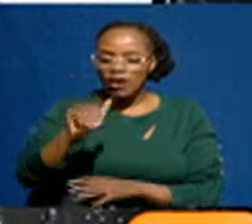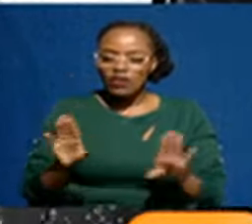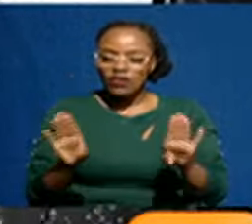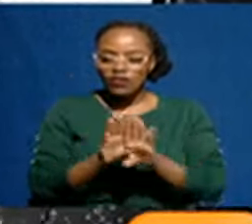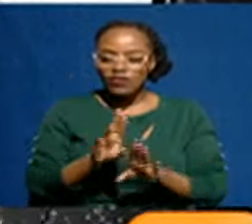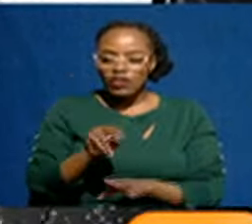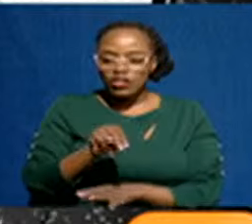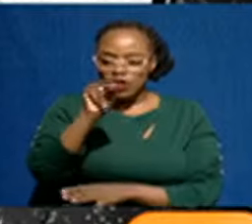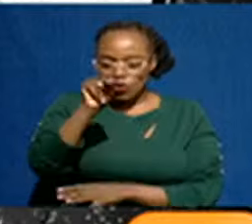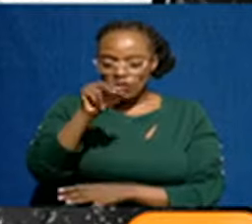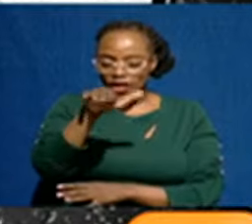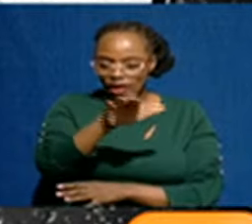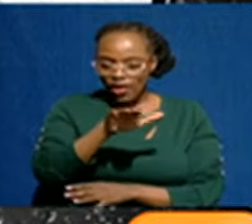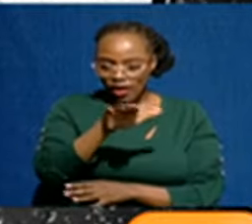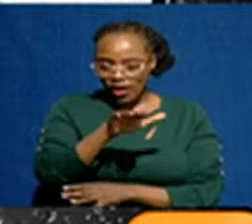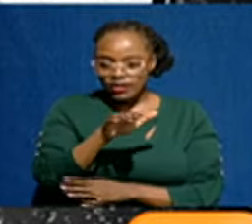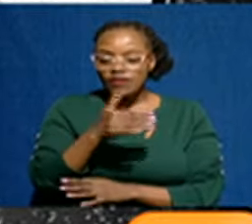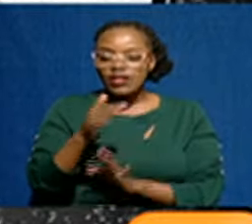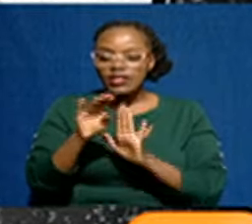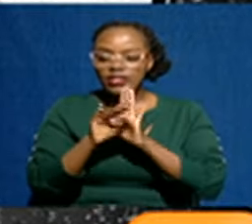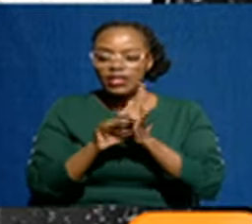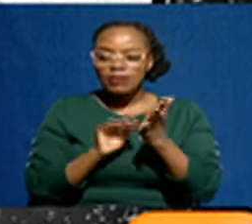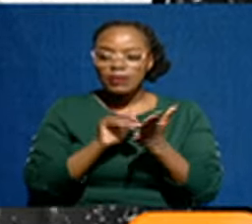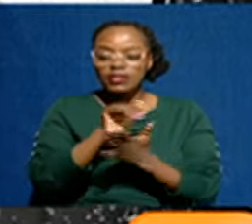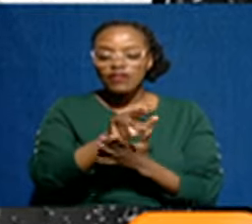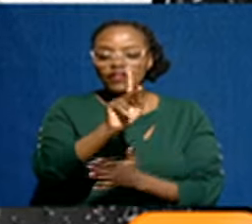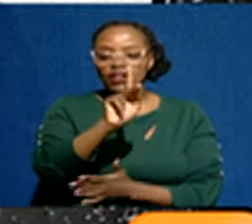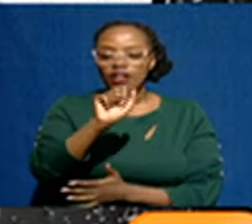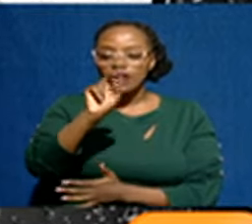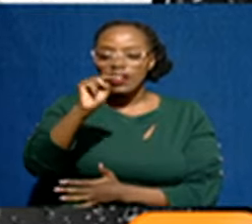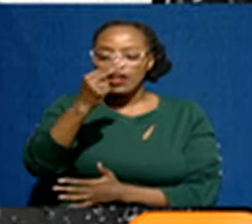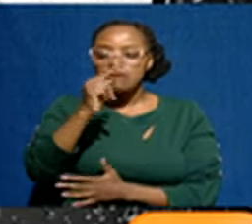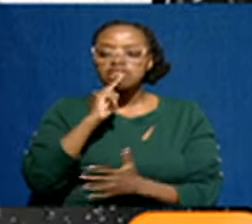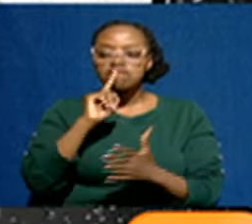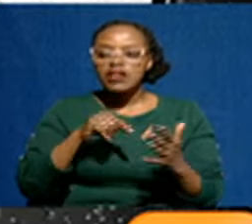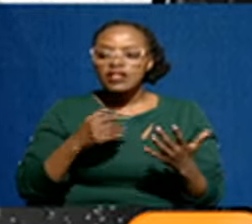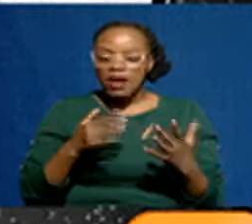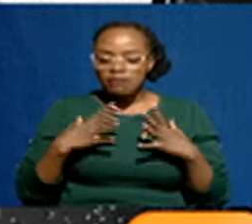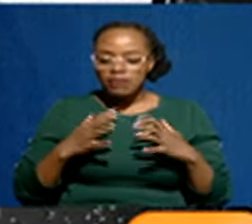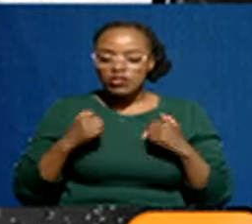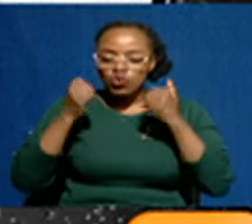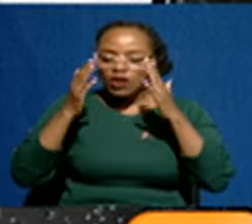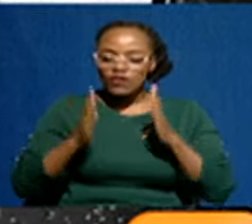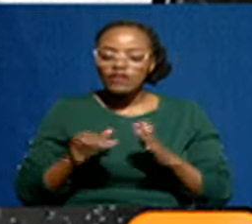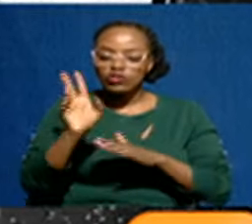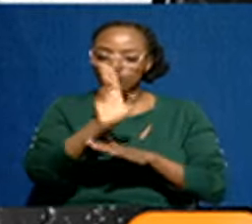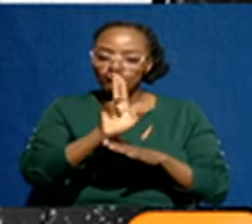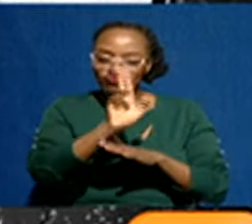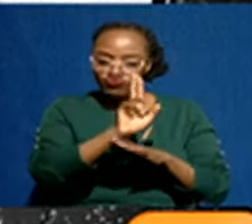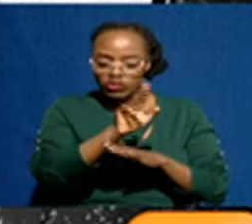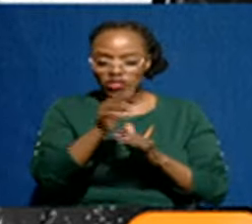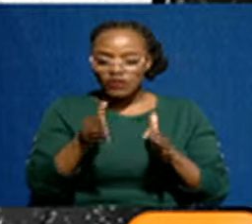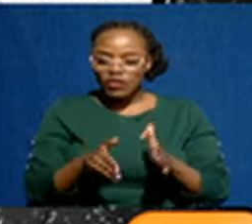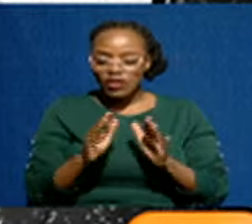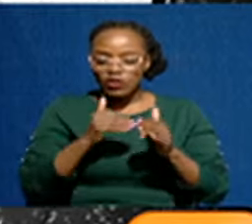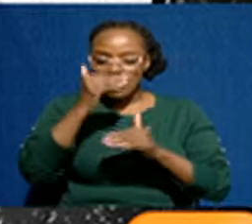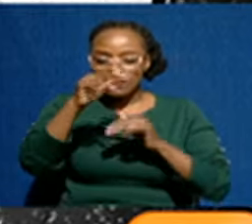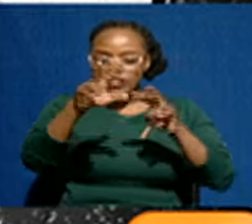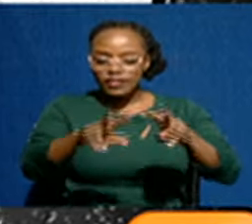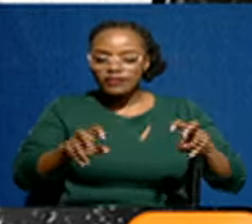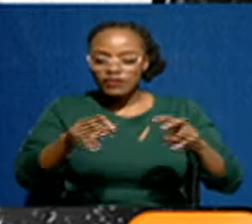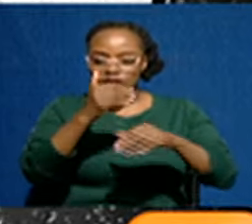North Hur-Kalacha Road. In a statement, KENHA said motorists are expected to resume using the road after an inspection